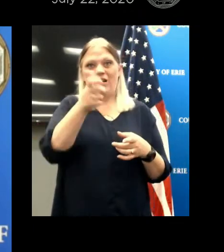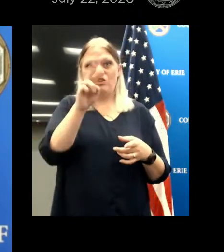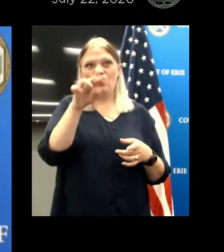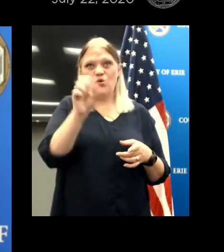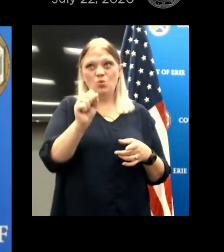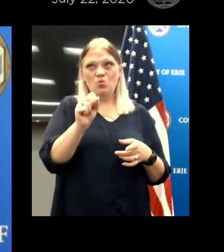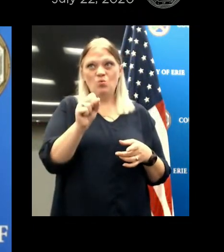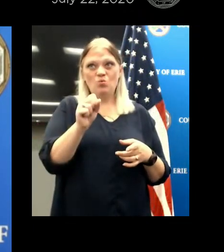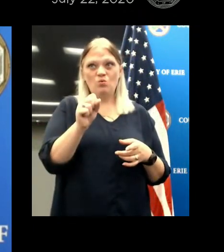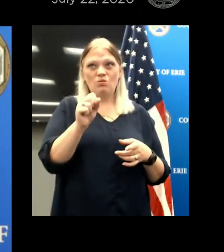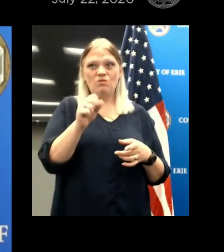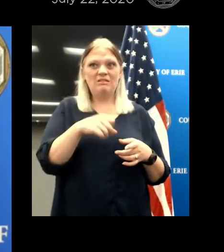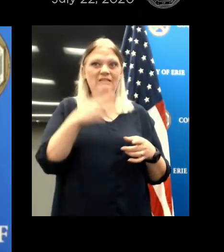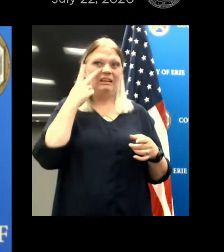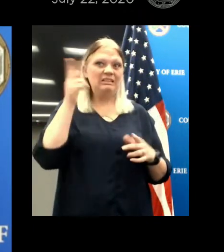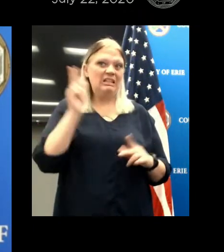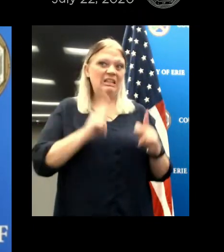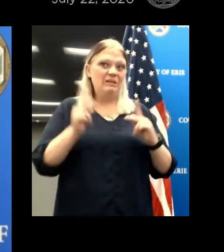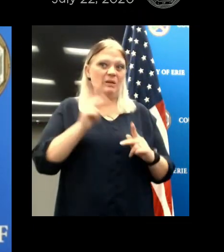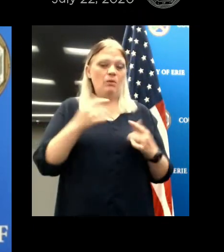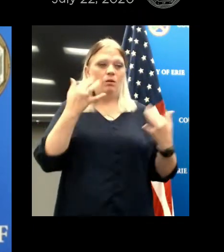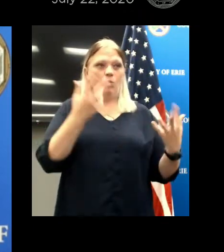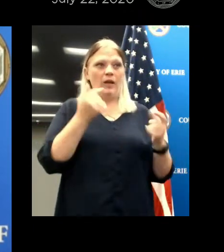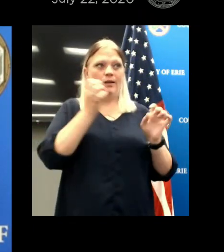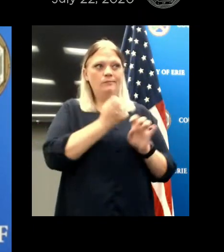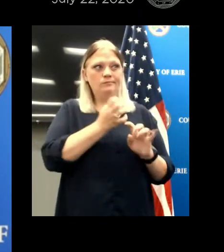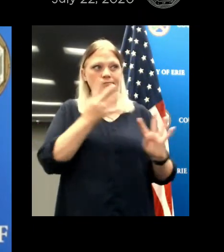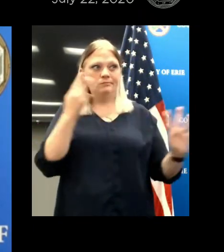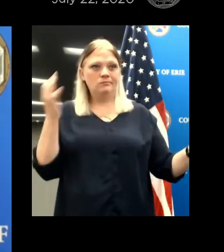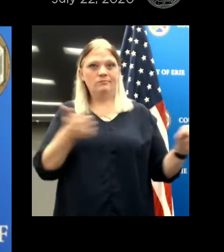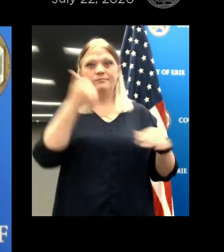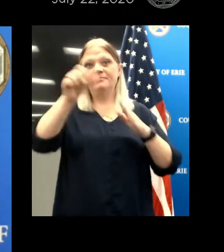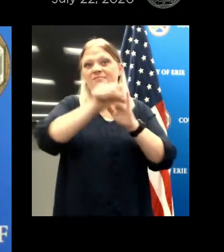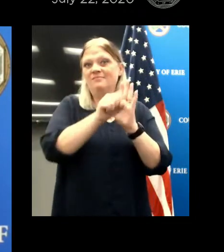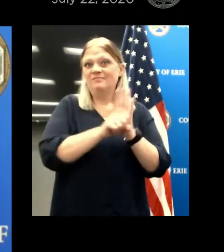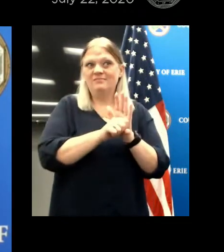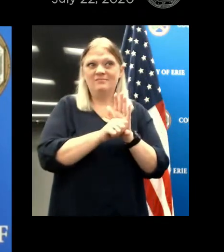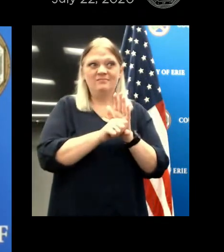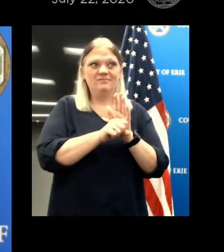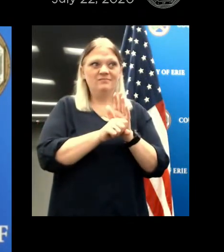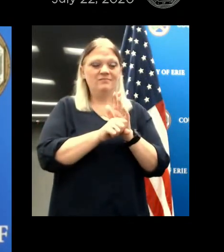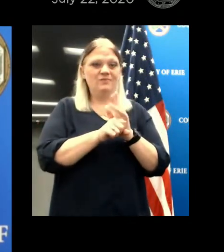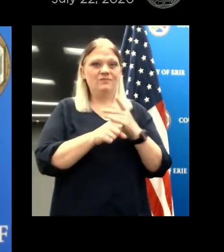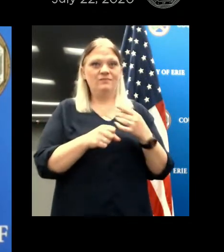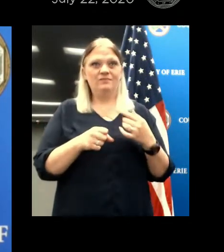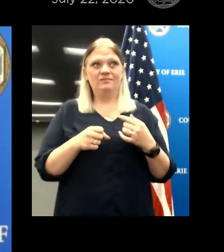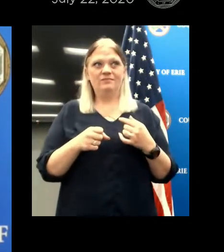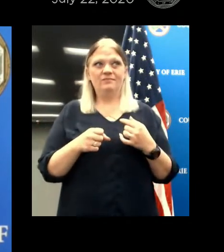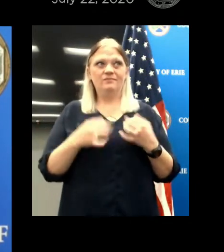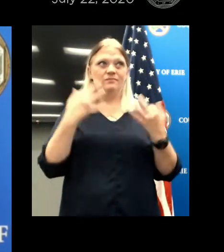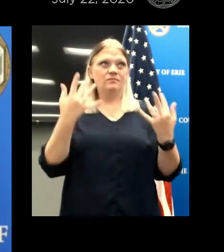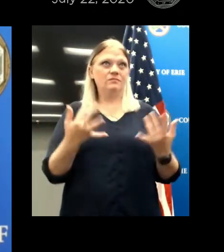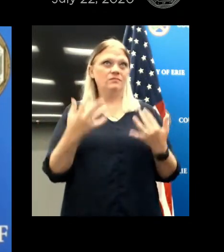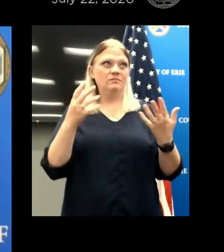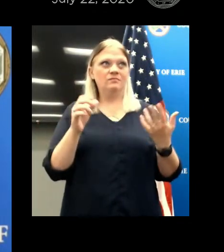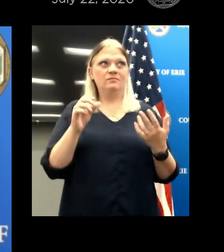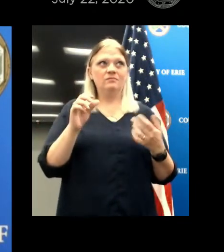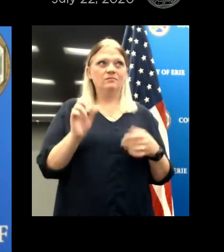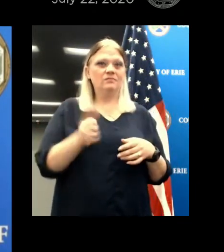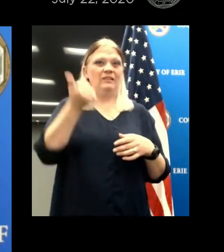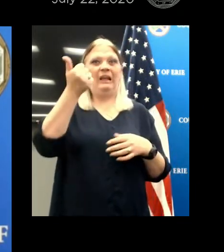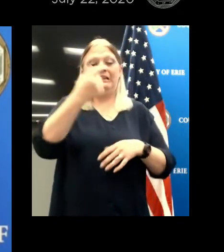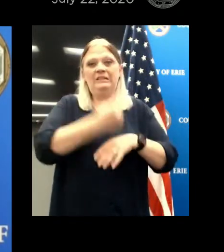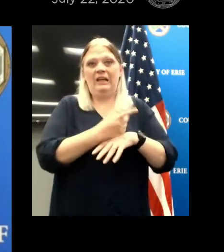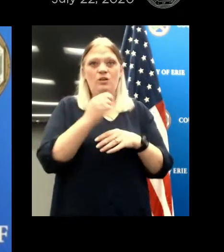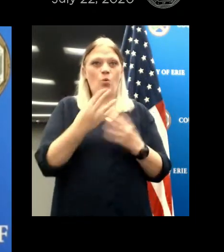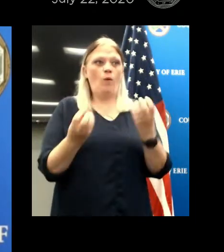and they see people like waiting in line in other states, or waiting 10 more days